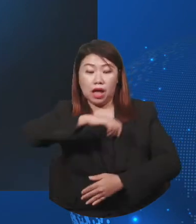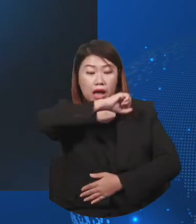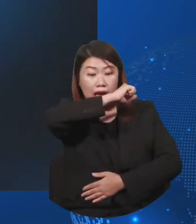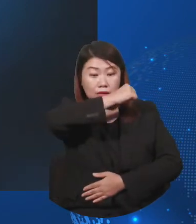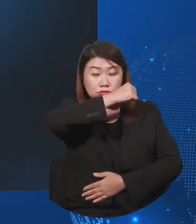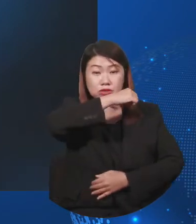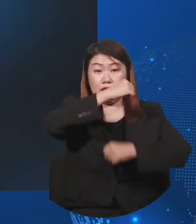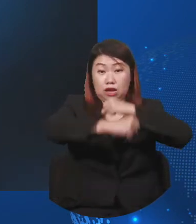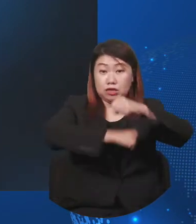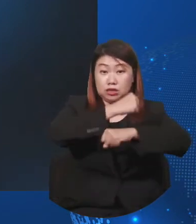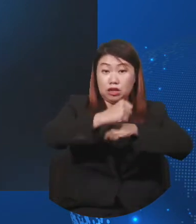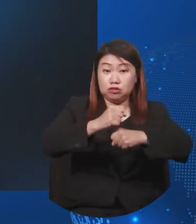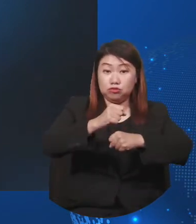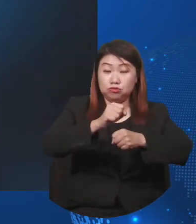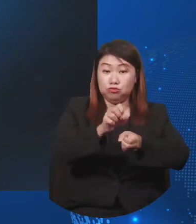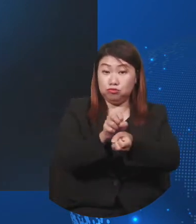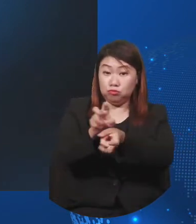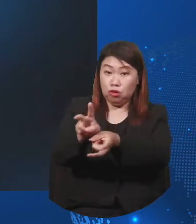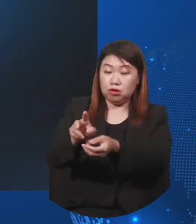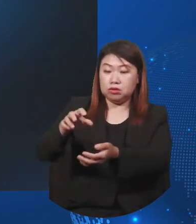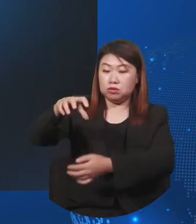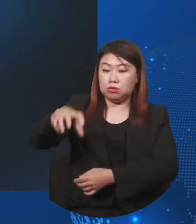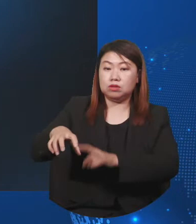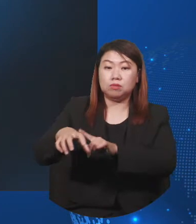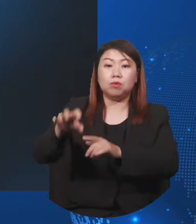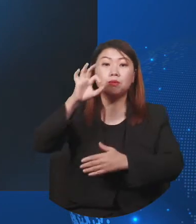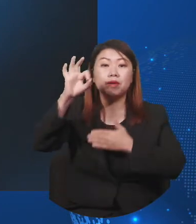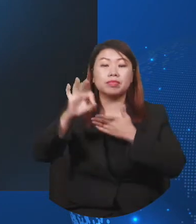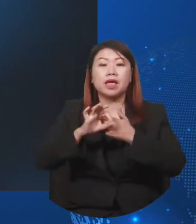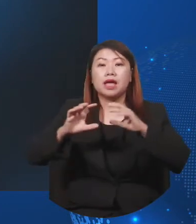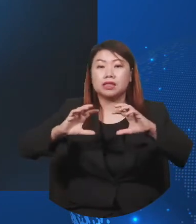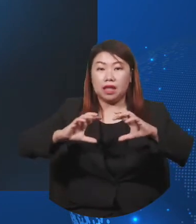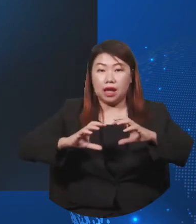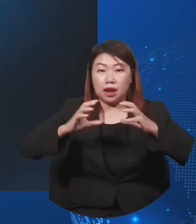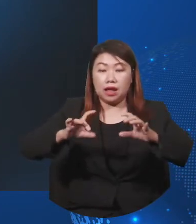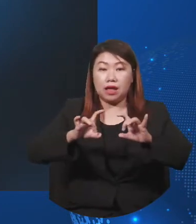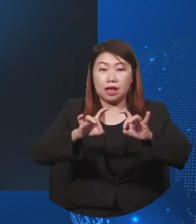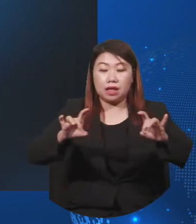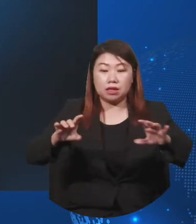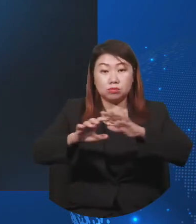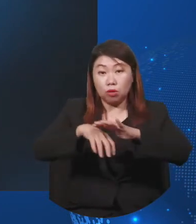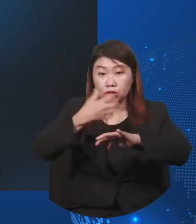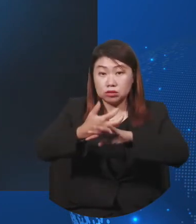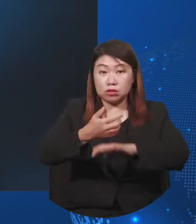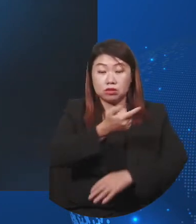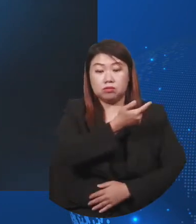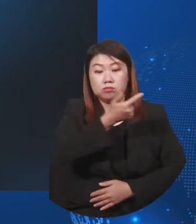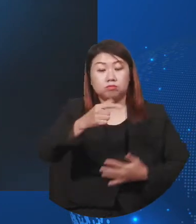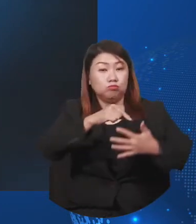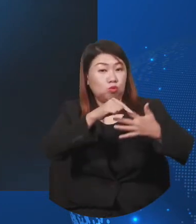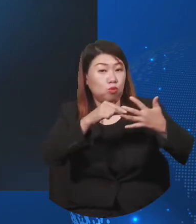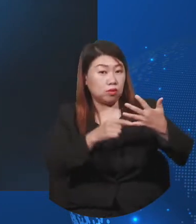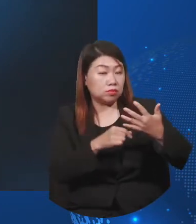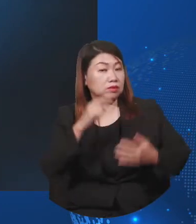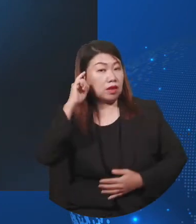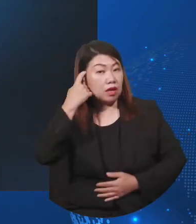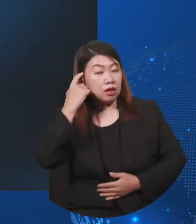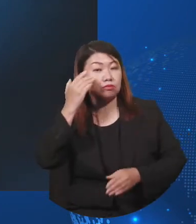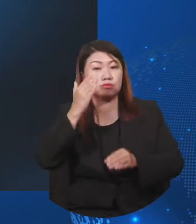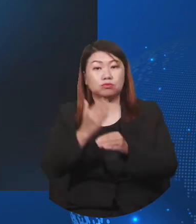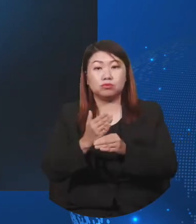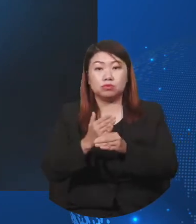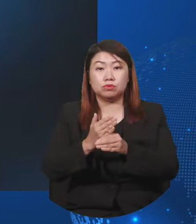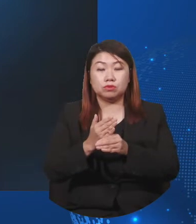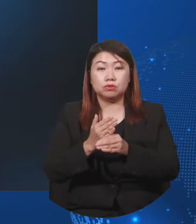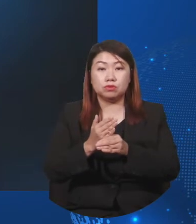their development, they are also drawing inspiration from how ASEAN and Mercosur in Latin America manage